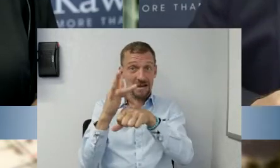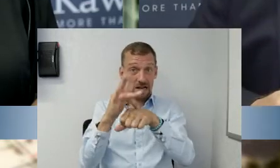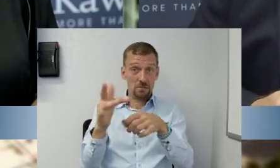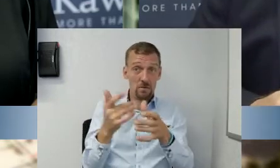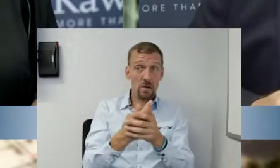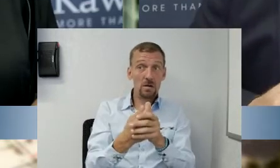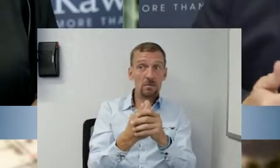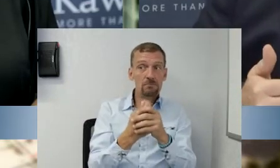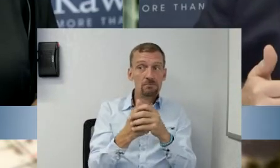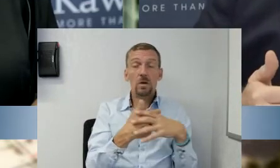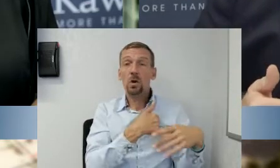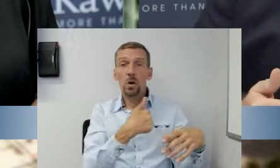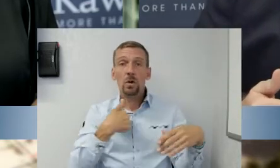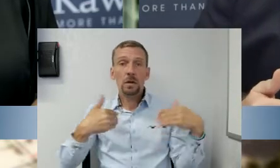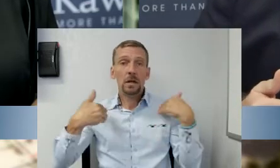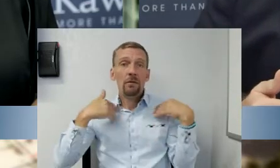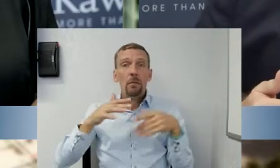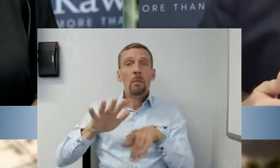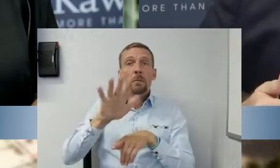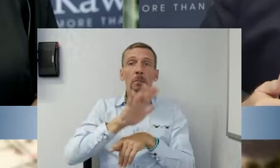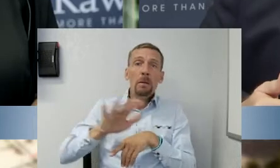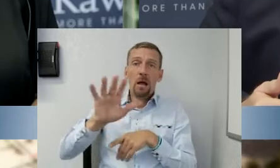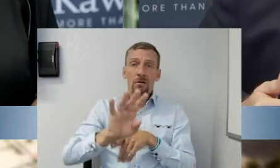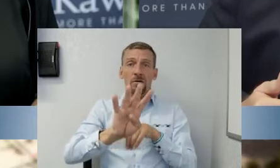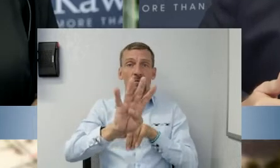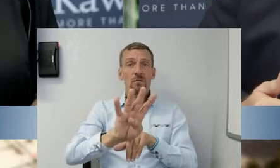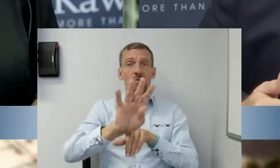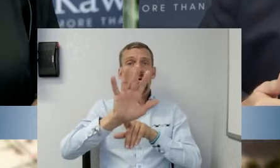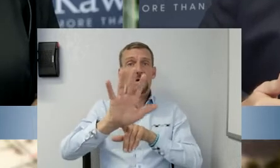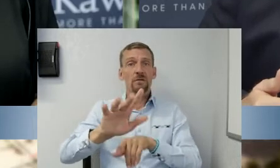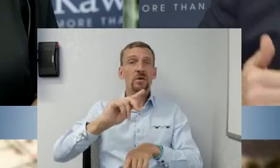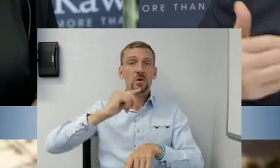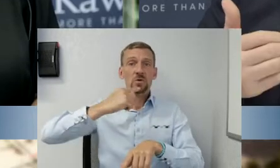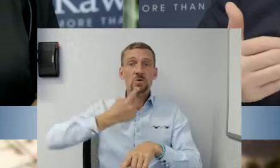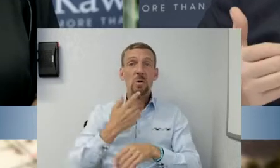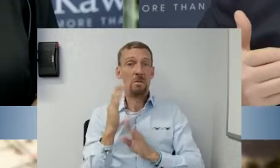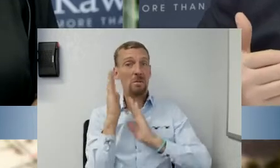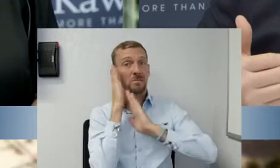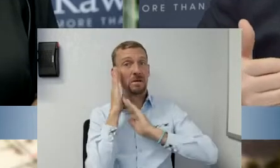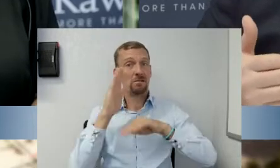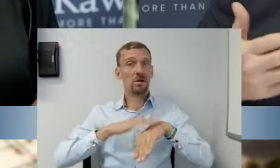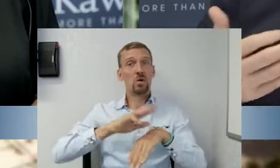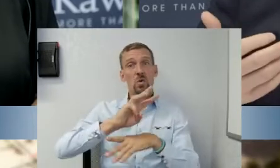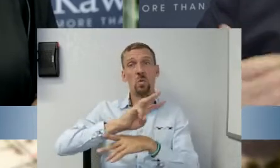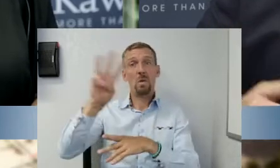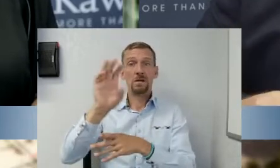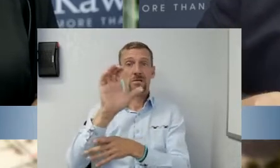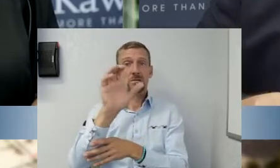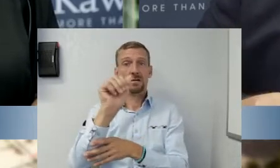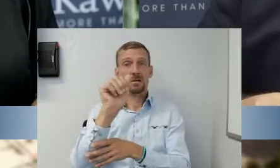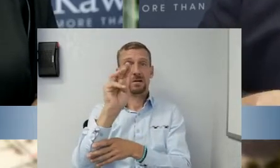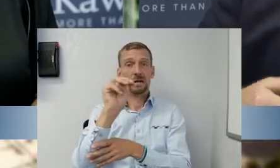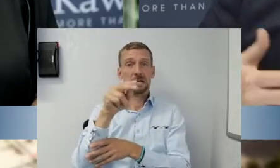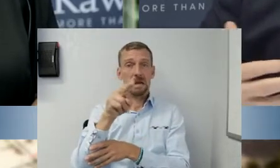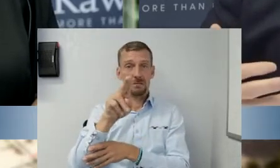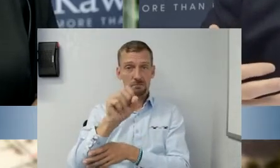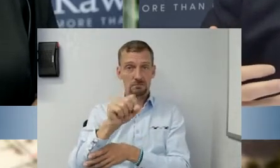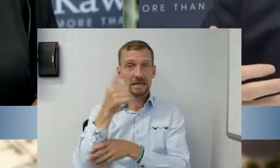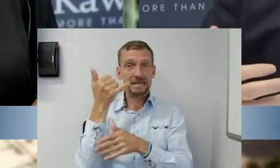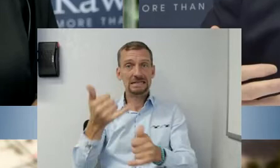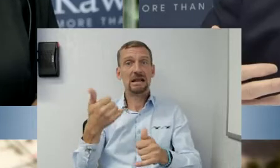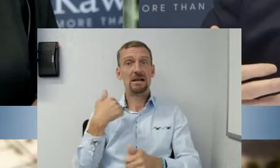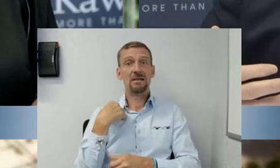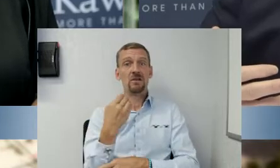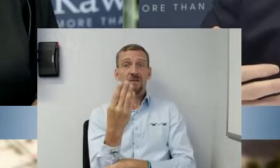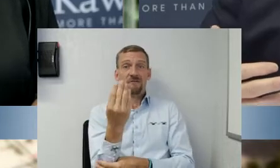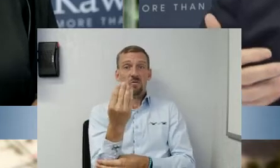also we have 45 acute rehabilitation beds out on our West Campus. Our census today there is